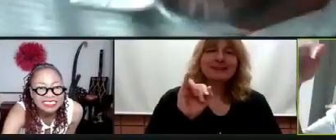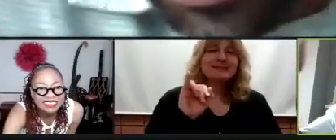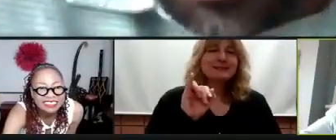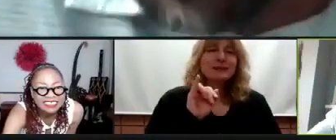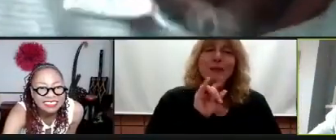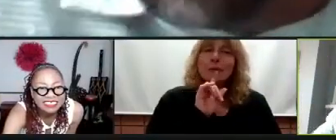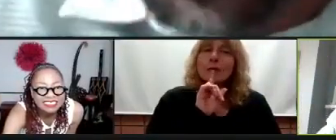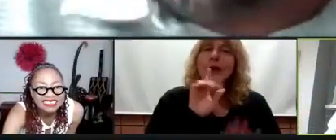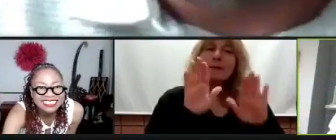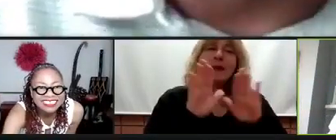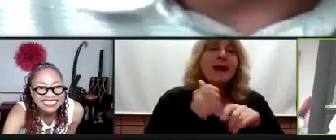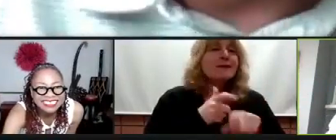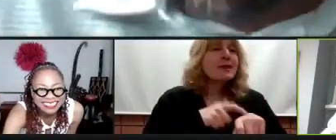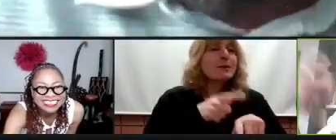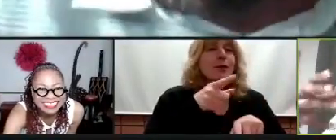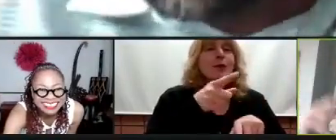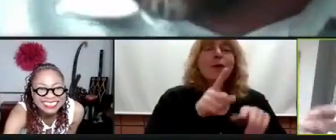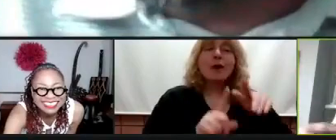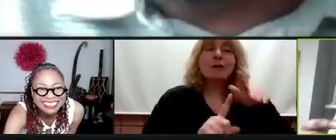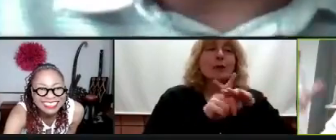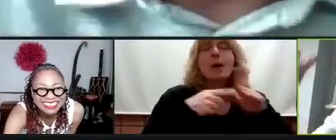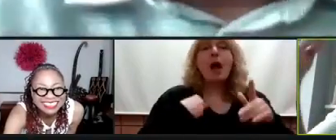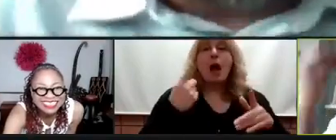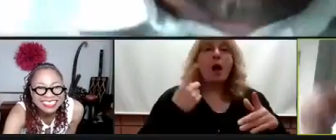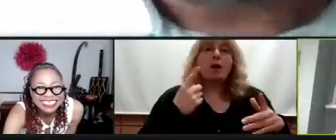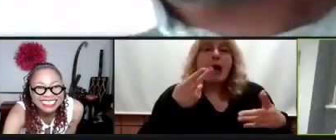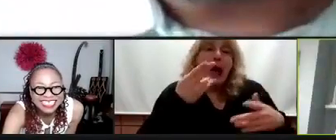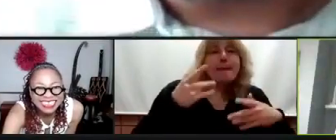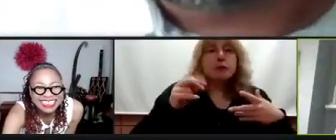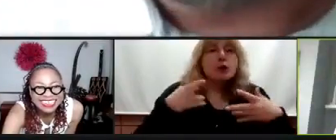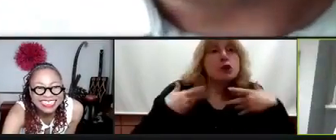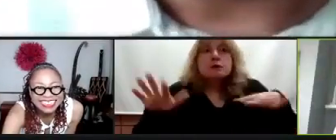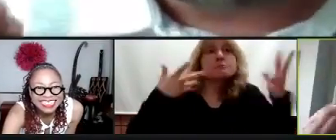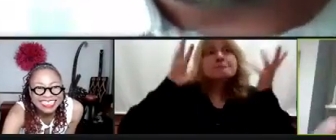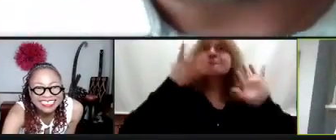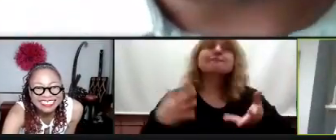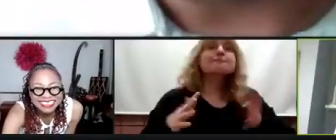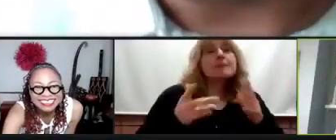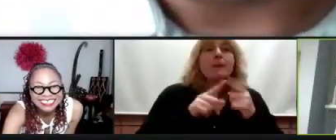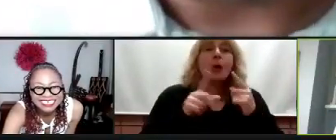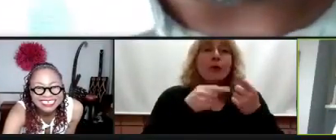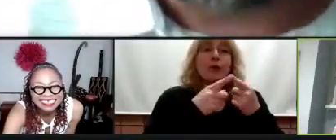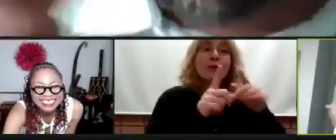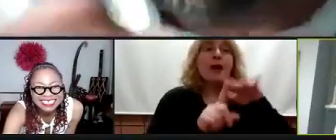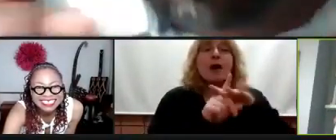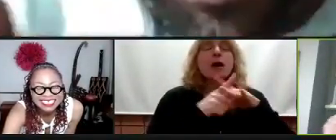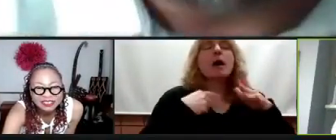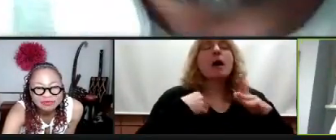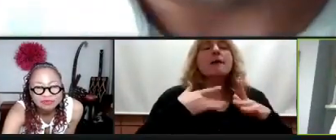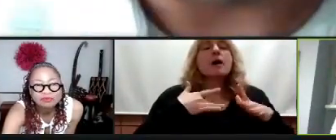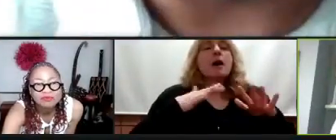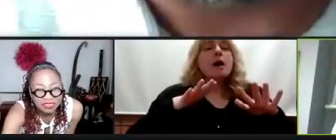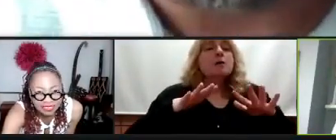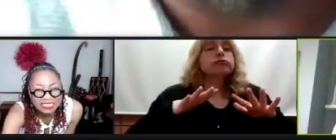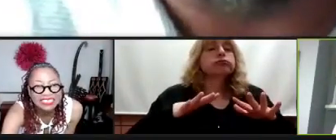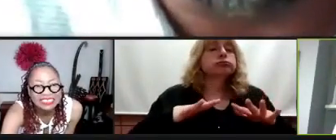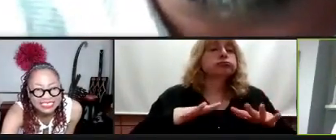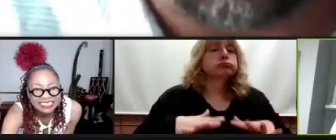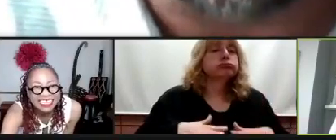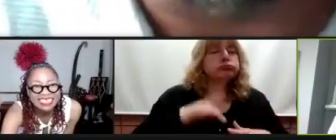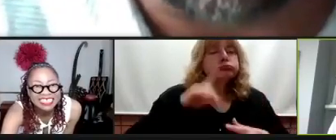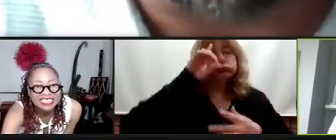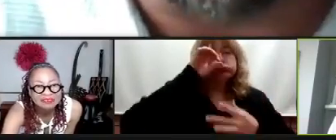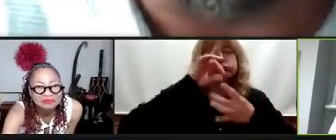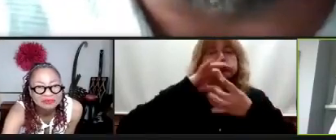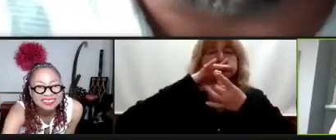like I'm always a hyper individual, but when you get on, I'm calm, I'm centered. I feel much better about the day and